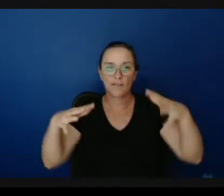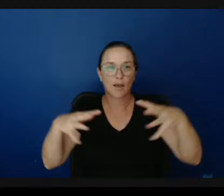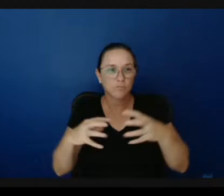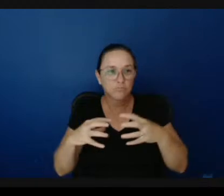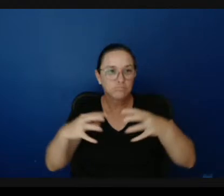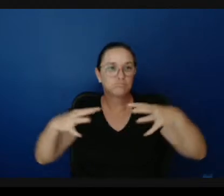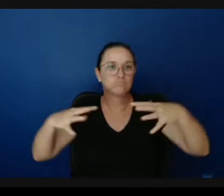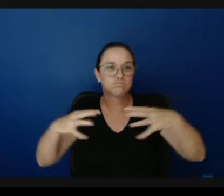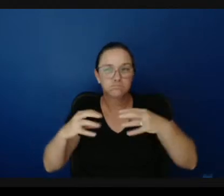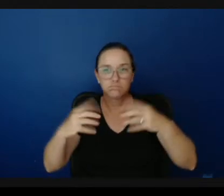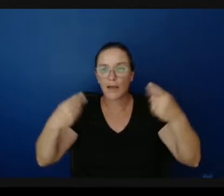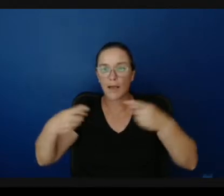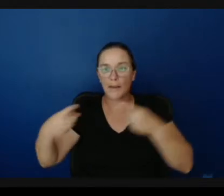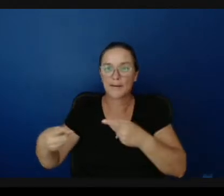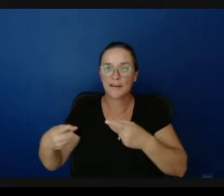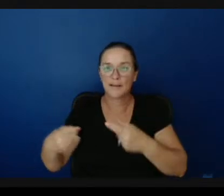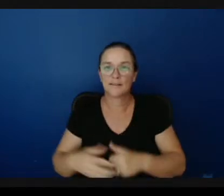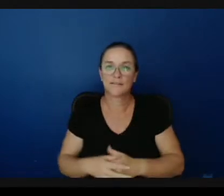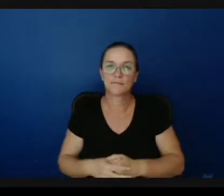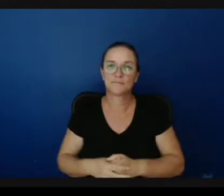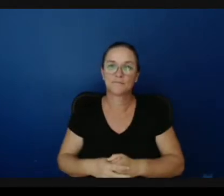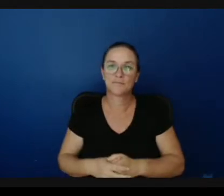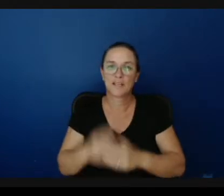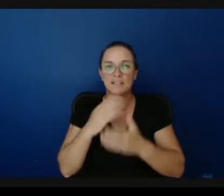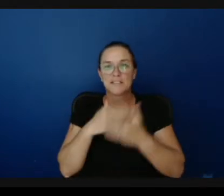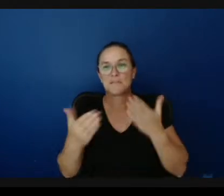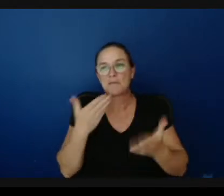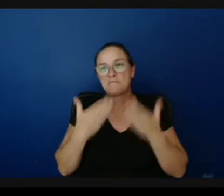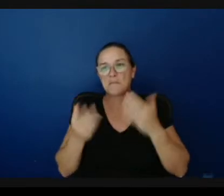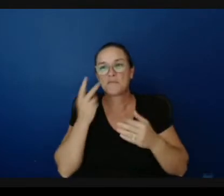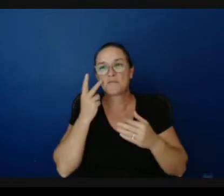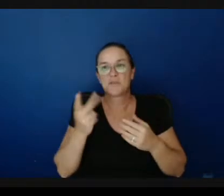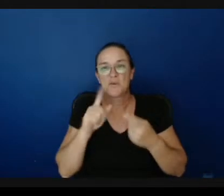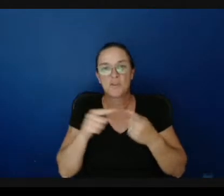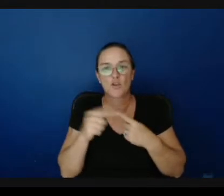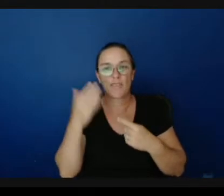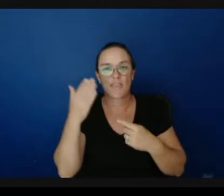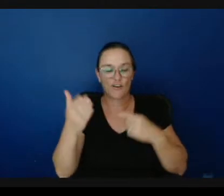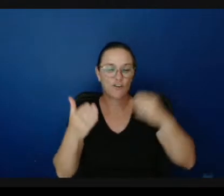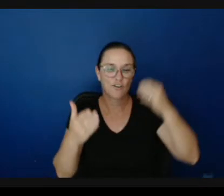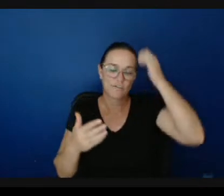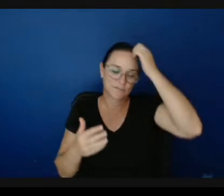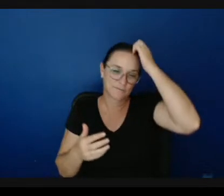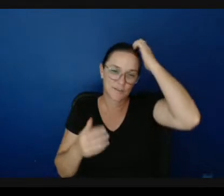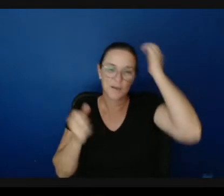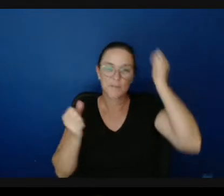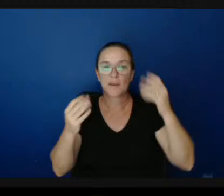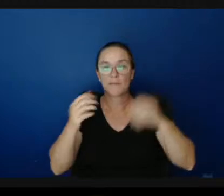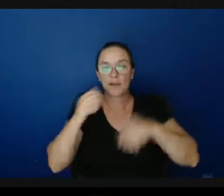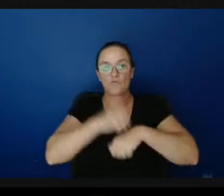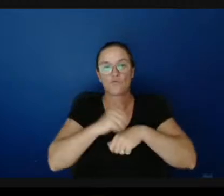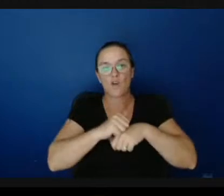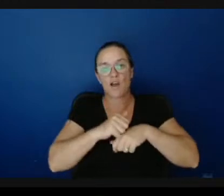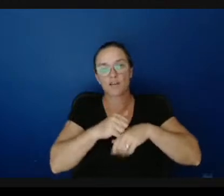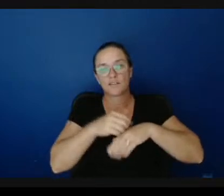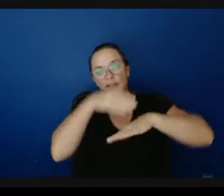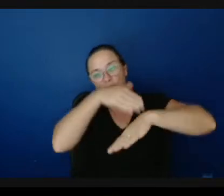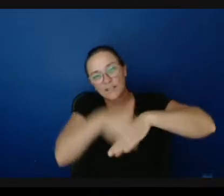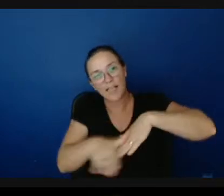there. So something that might be seen if you're up there, some of the rock falls and those paths down the